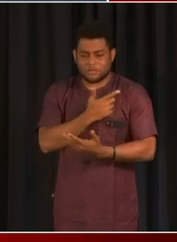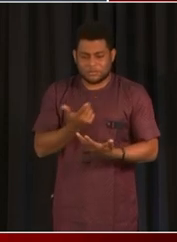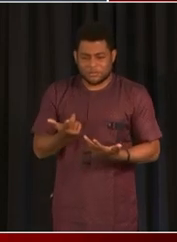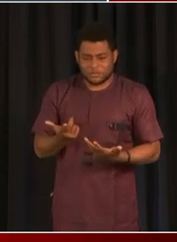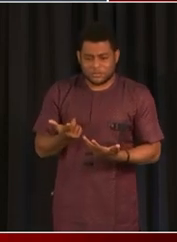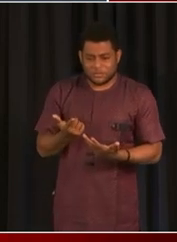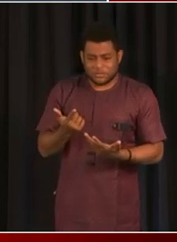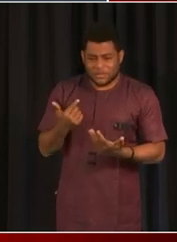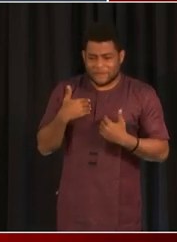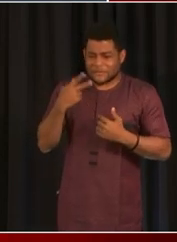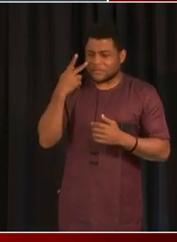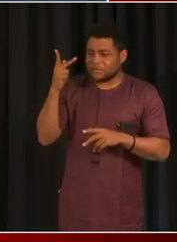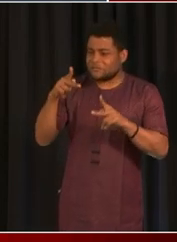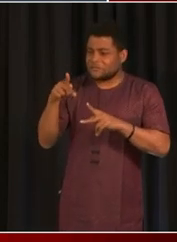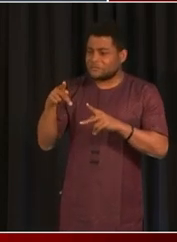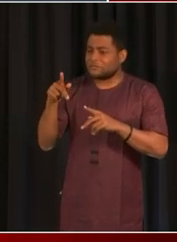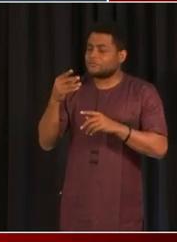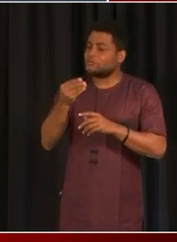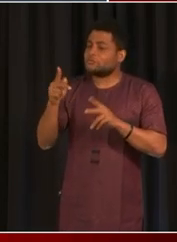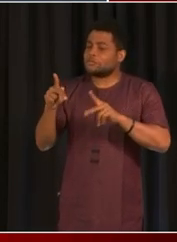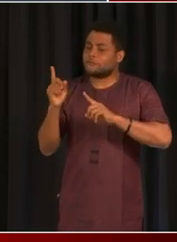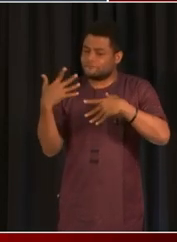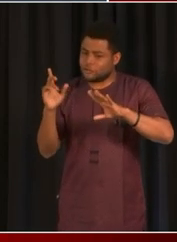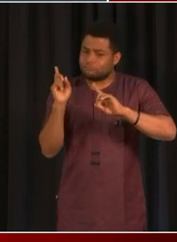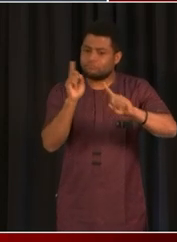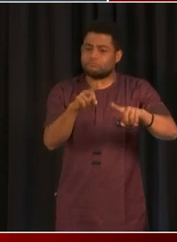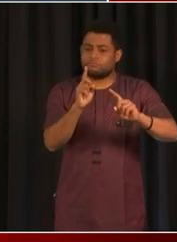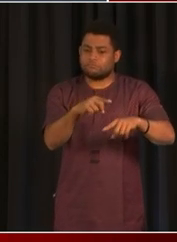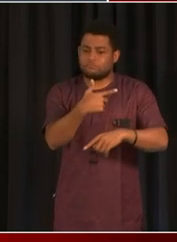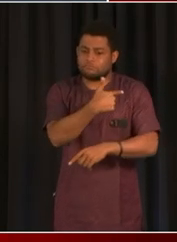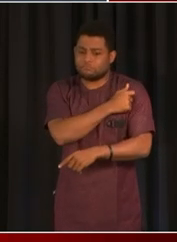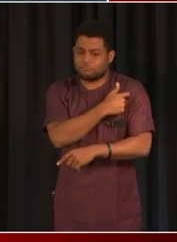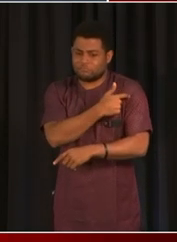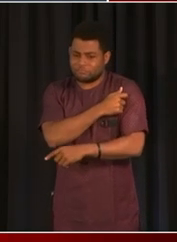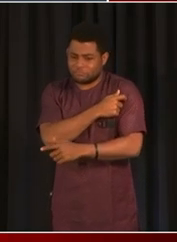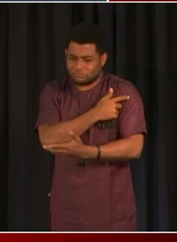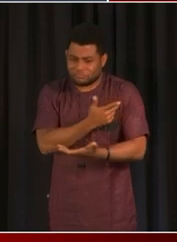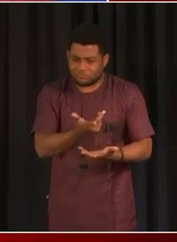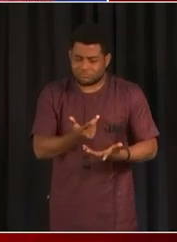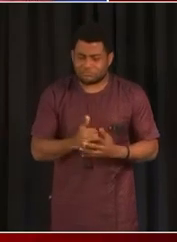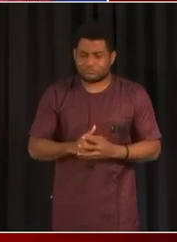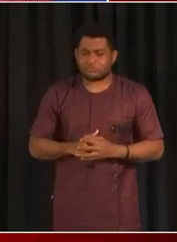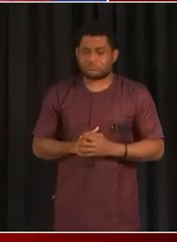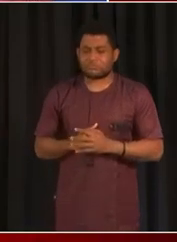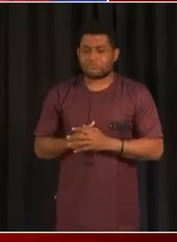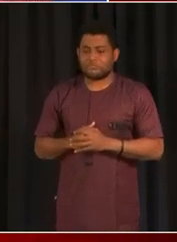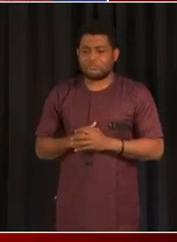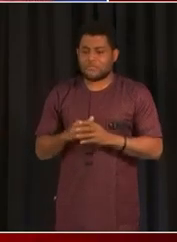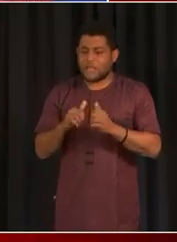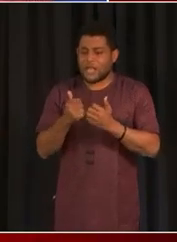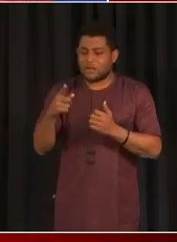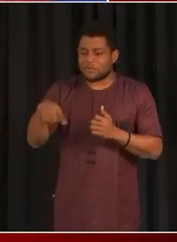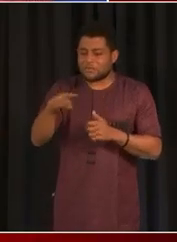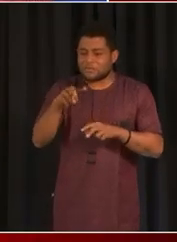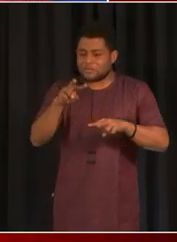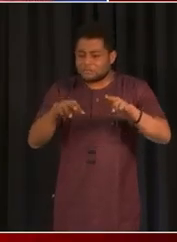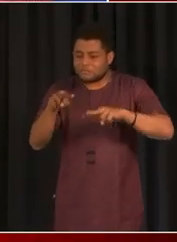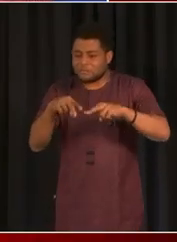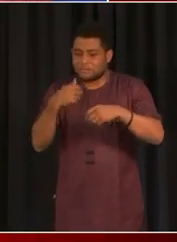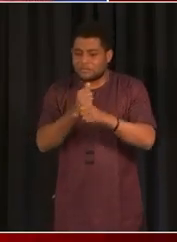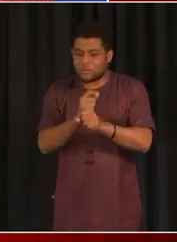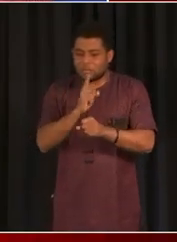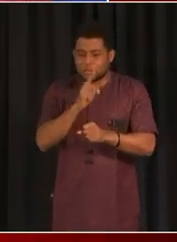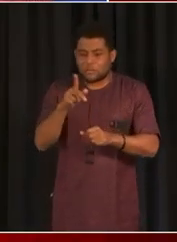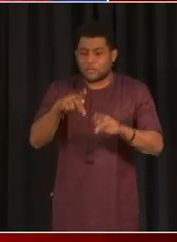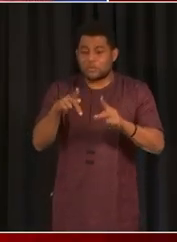shot. How is the city going to monitor and make sure that it's people who absolutely fall into the category of, should get it, are getting